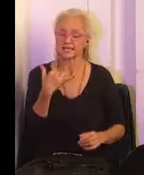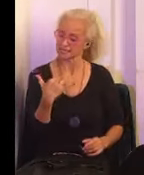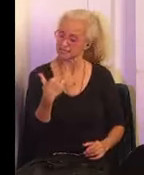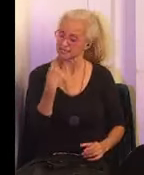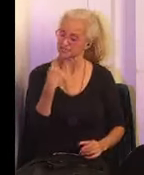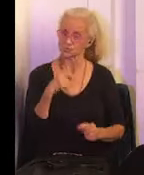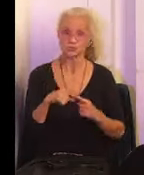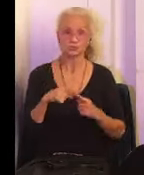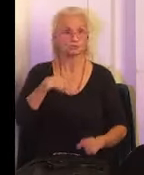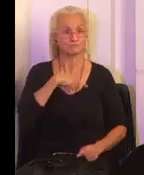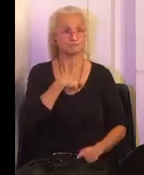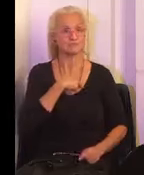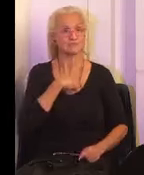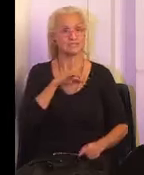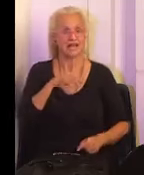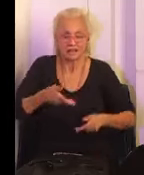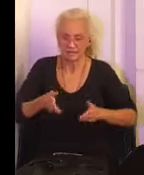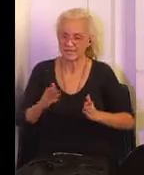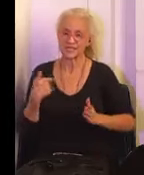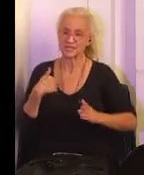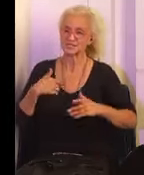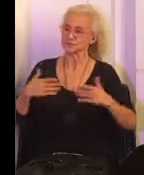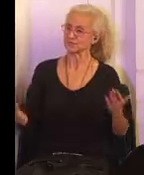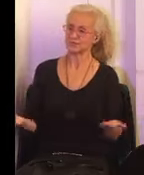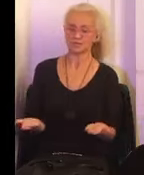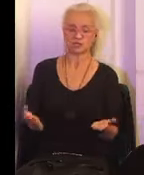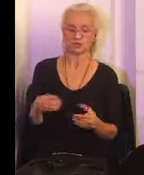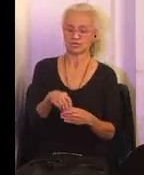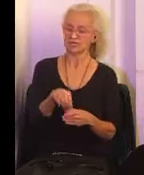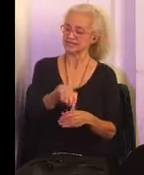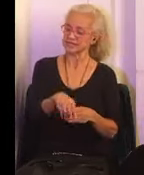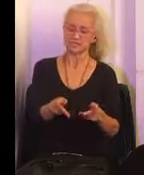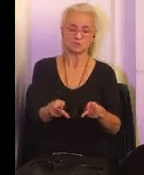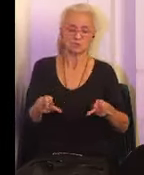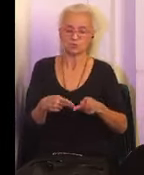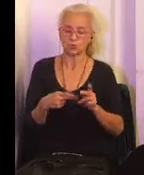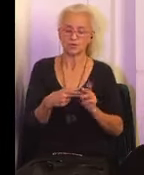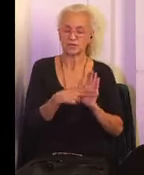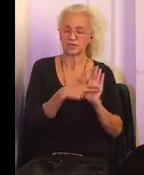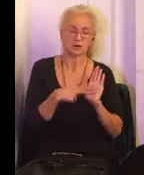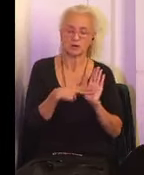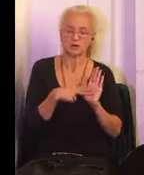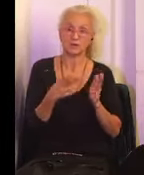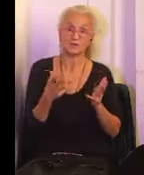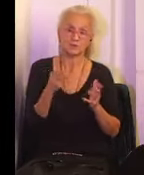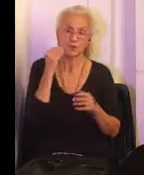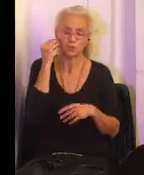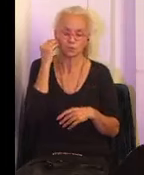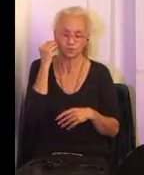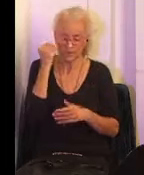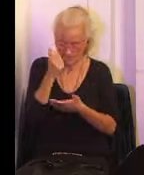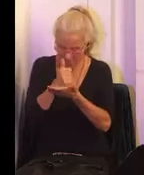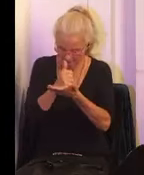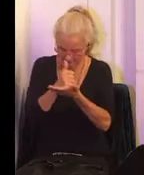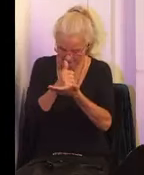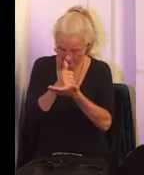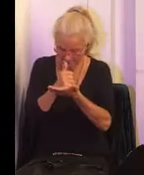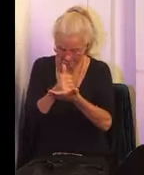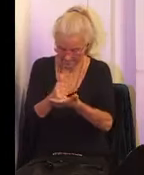us and allowing us to be in this place that we call home. Amen.